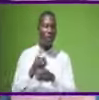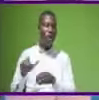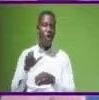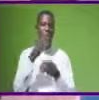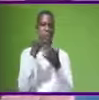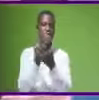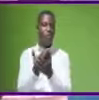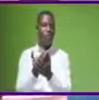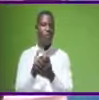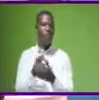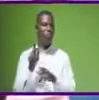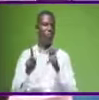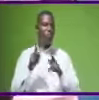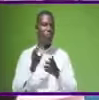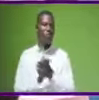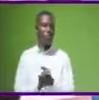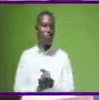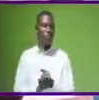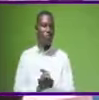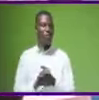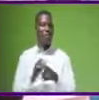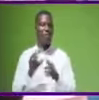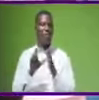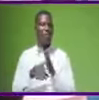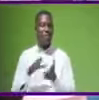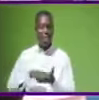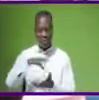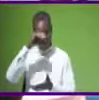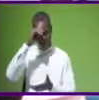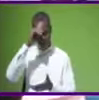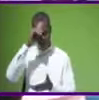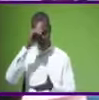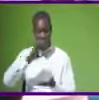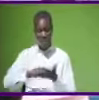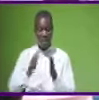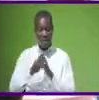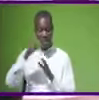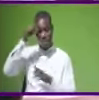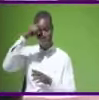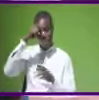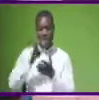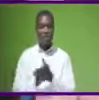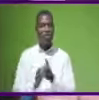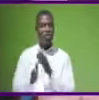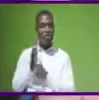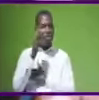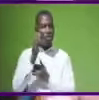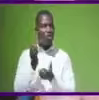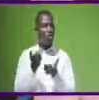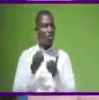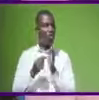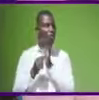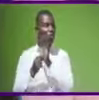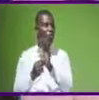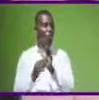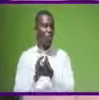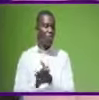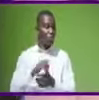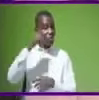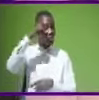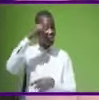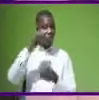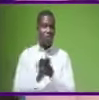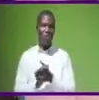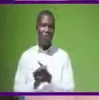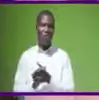yando. Na, she a young son. Yes. Na nya meso peso wa chire mi nyansan.